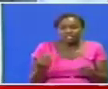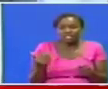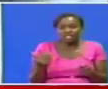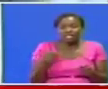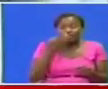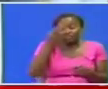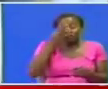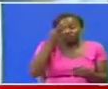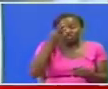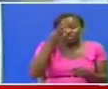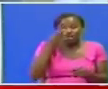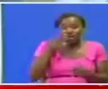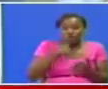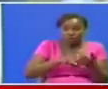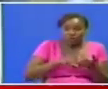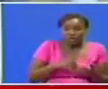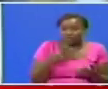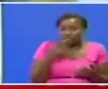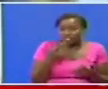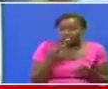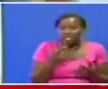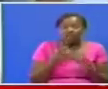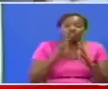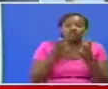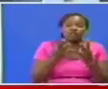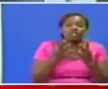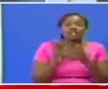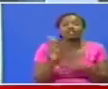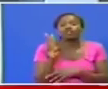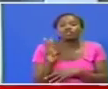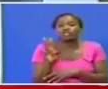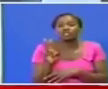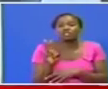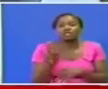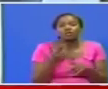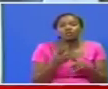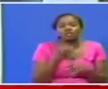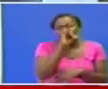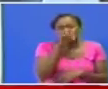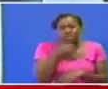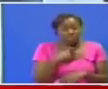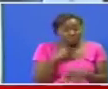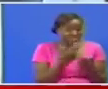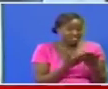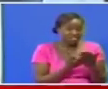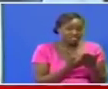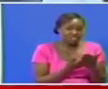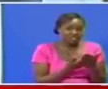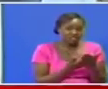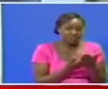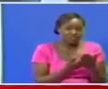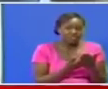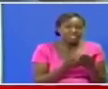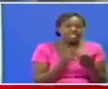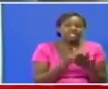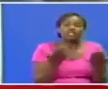way. Our families have values, but Jubilee, I dare suggest, has none. That is why they